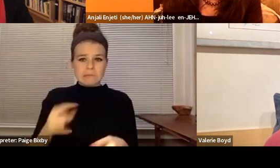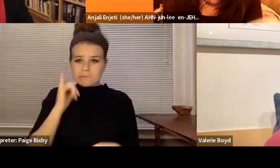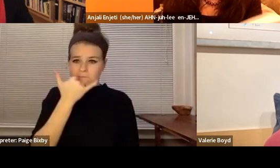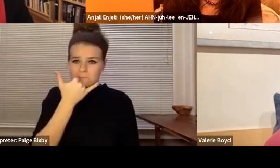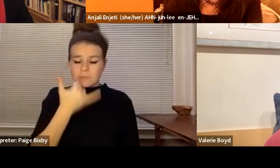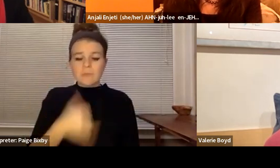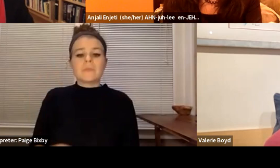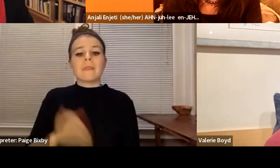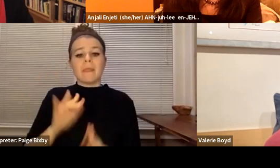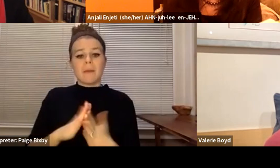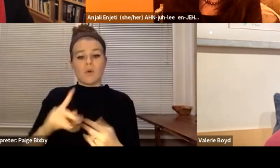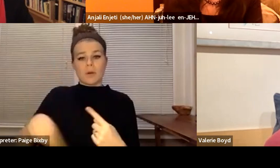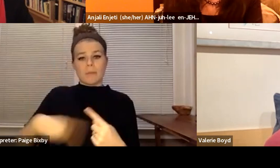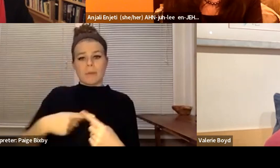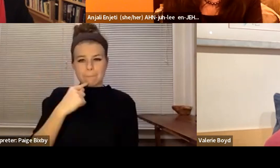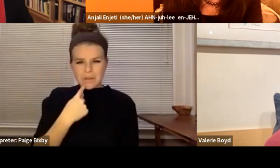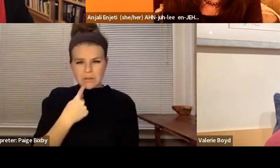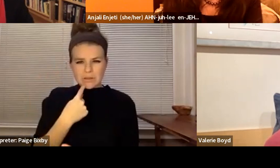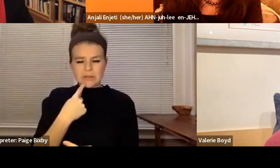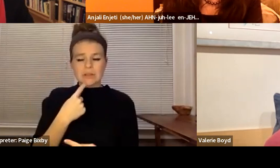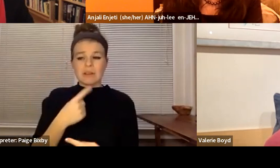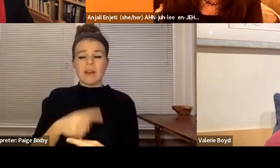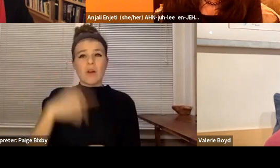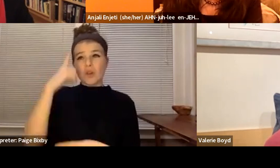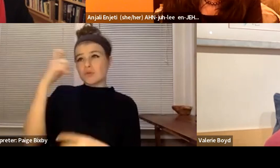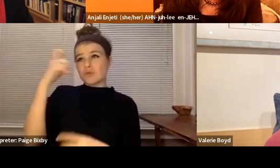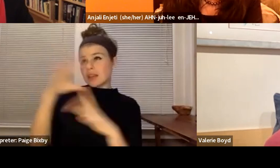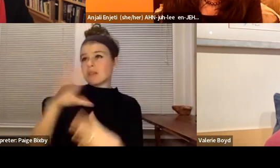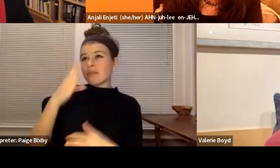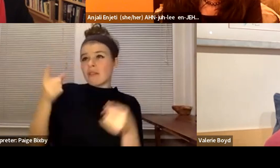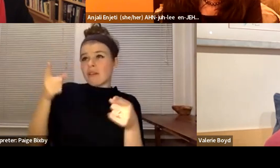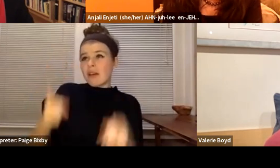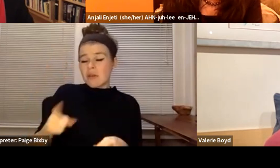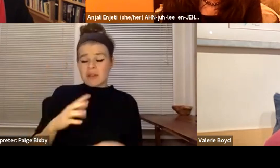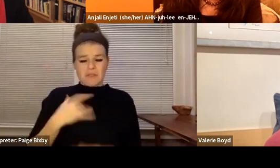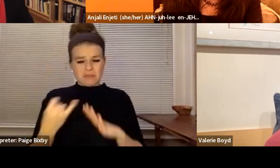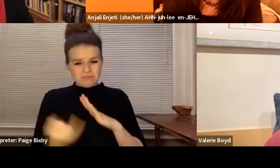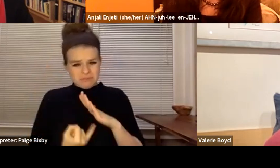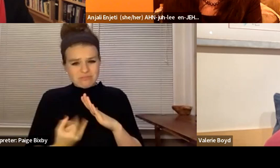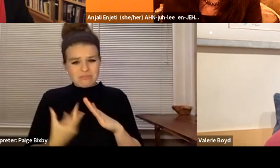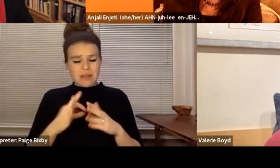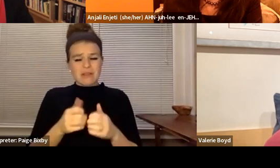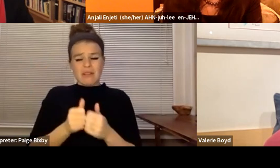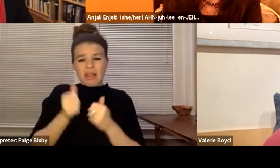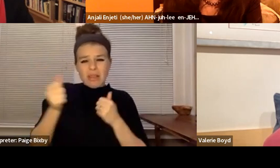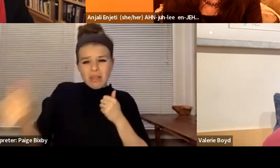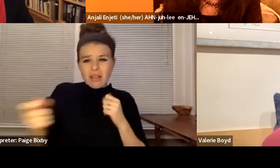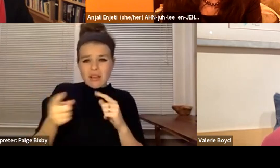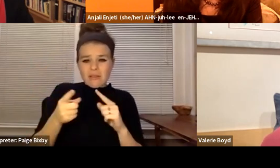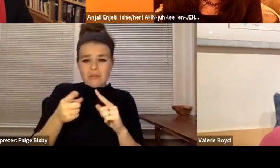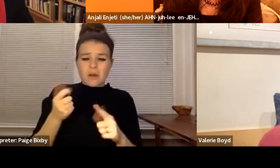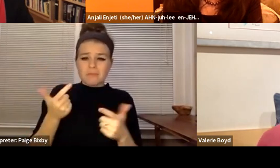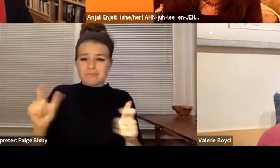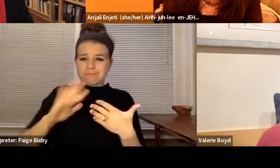was about the bitterness that comes from unfulfilled dreams, the isolation one can feel when living far away from a major urban